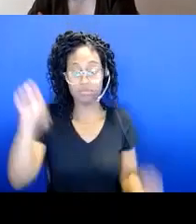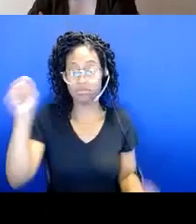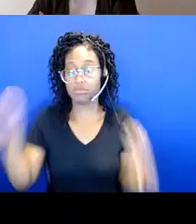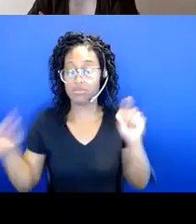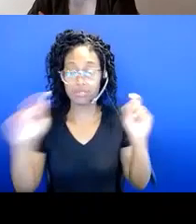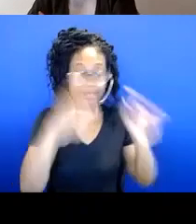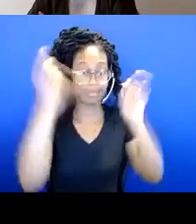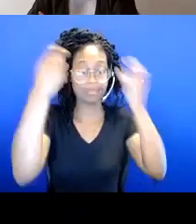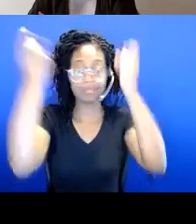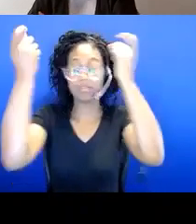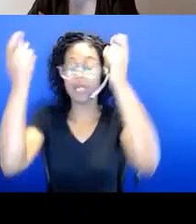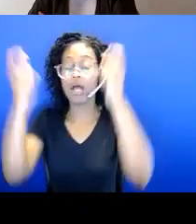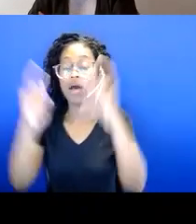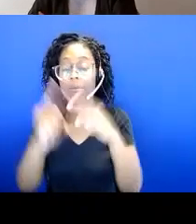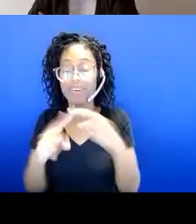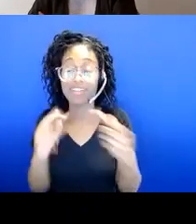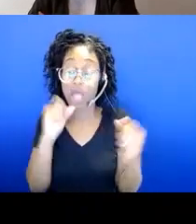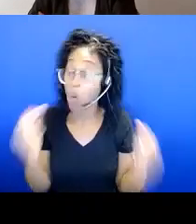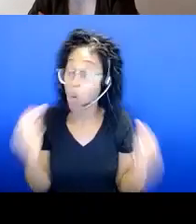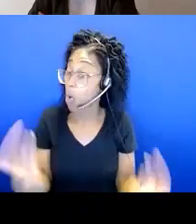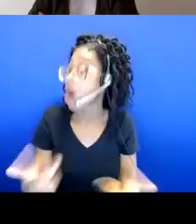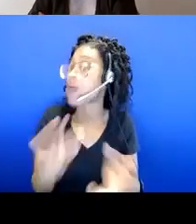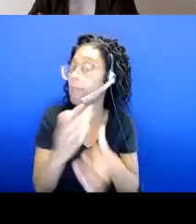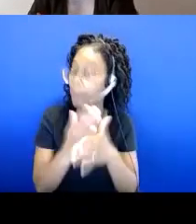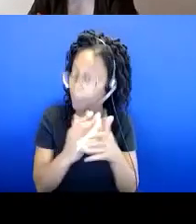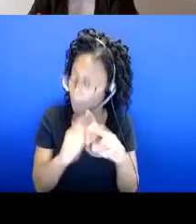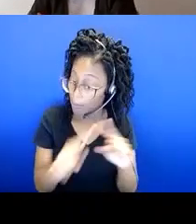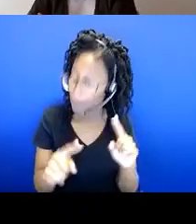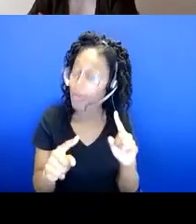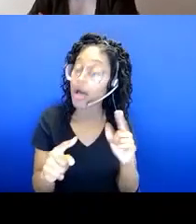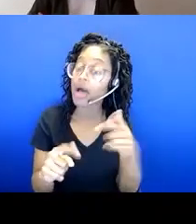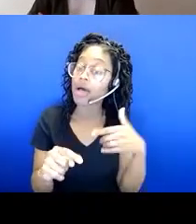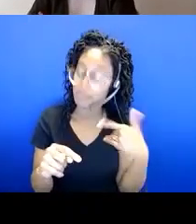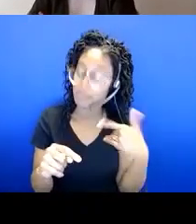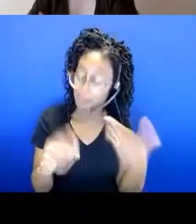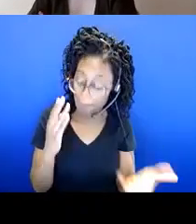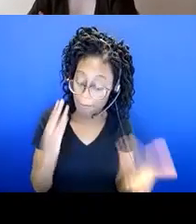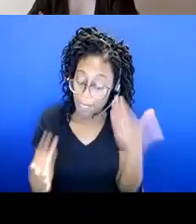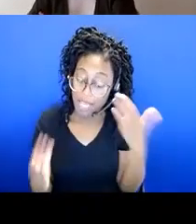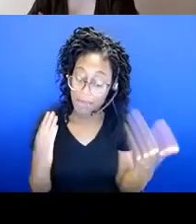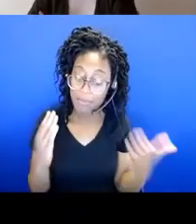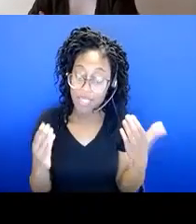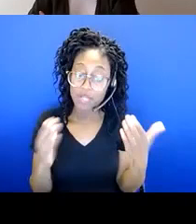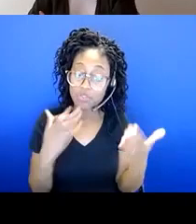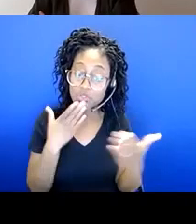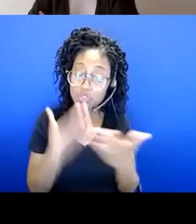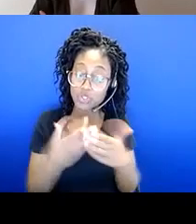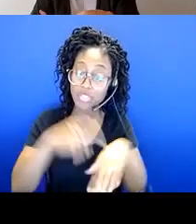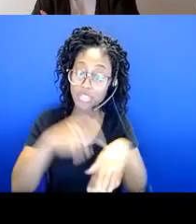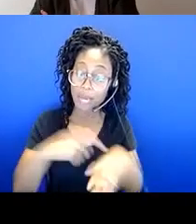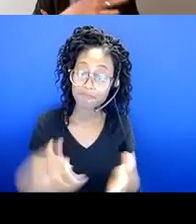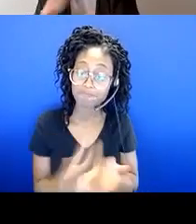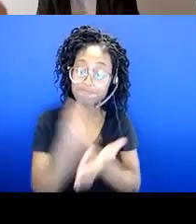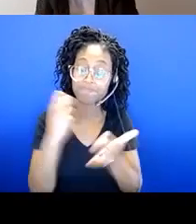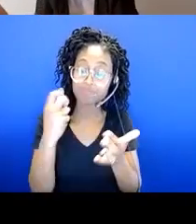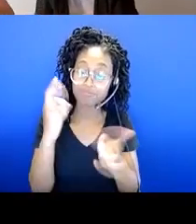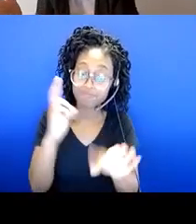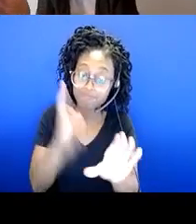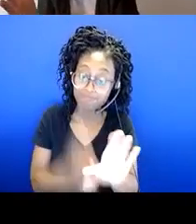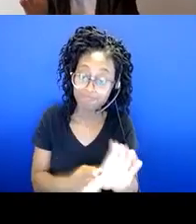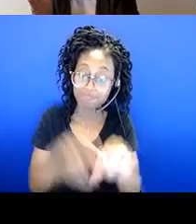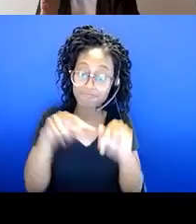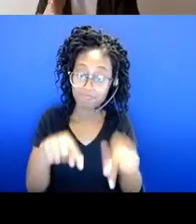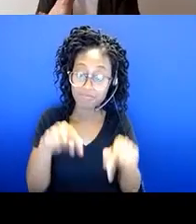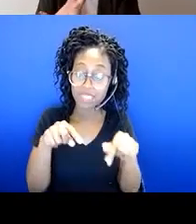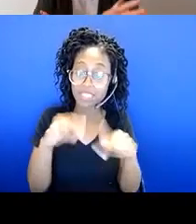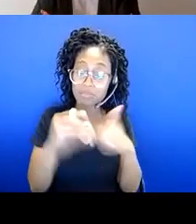but certainly not all. And so that may be a slower time to participate collectively. So we thought we'd